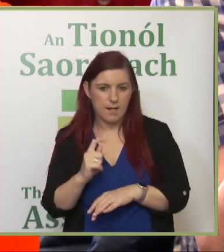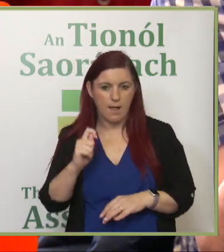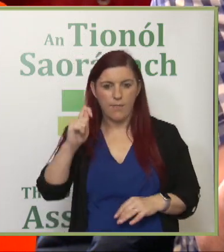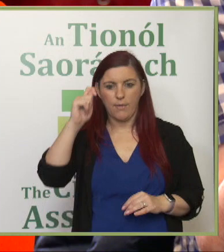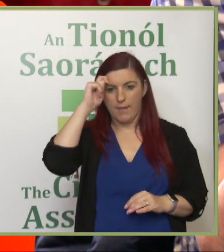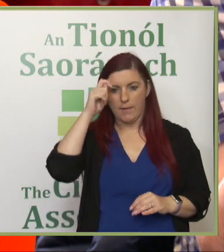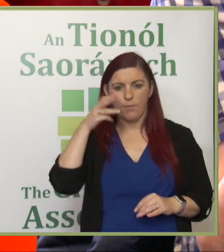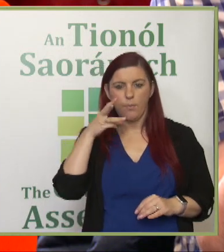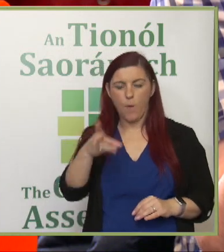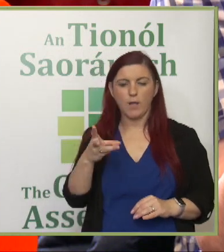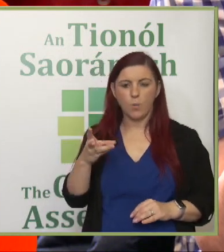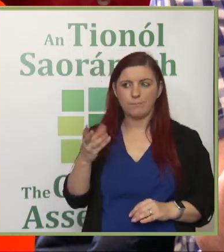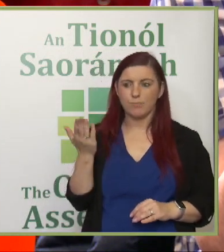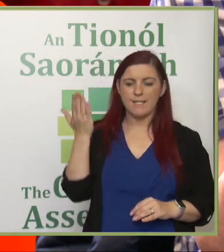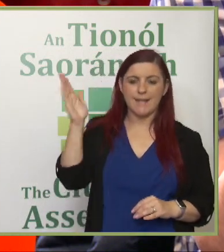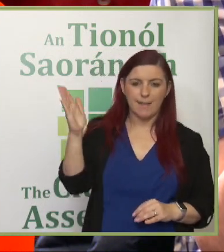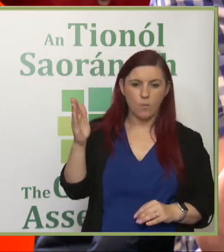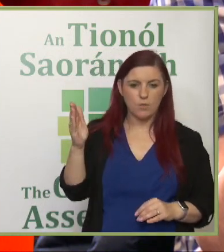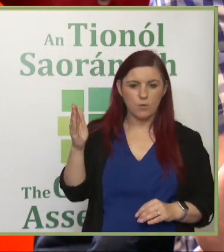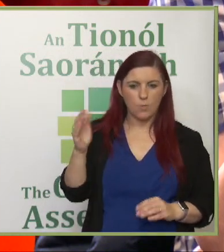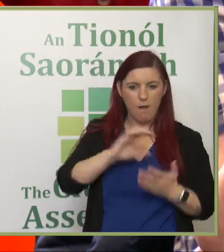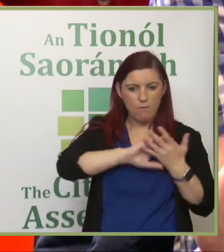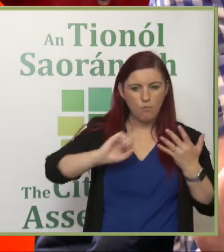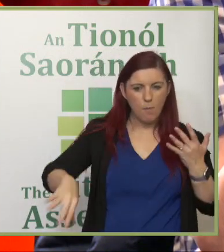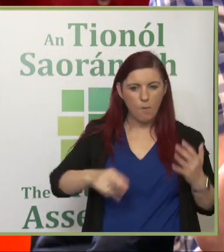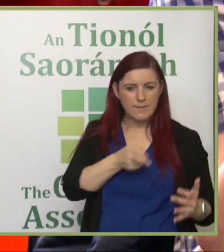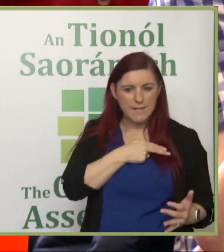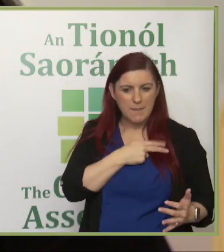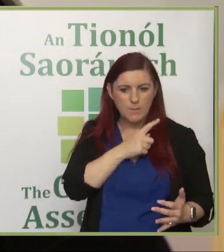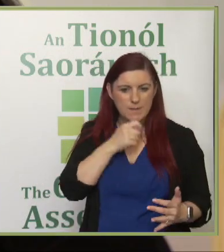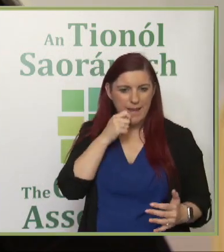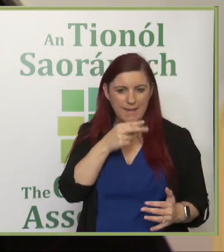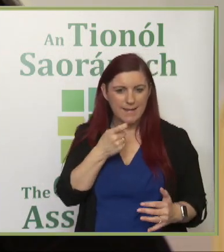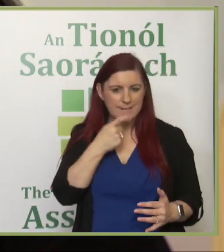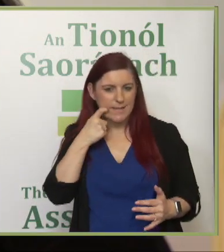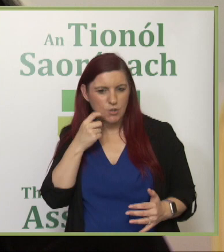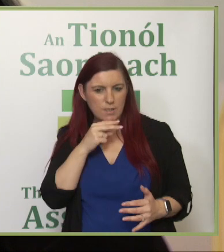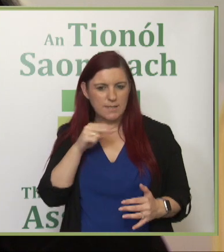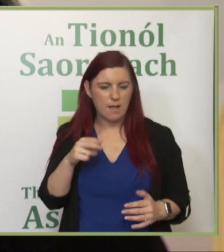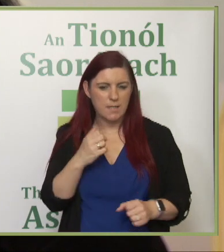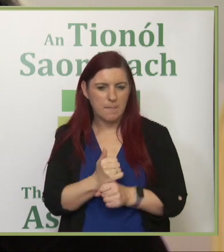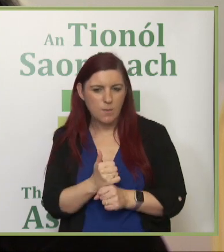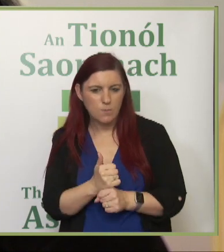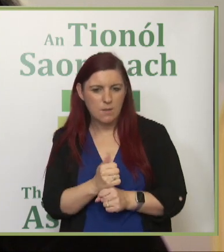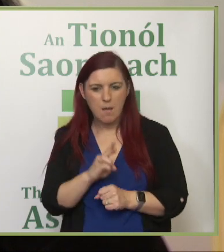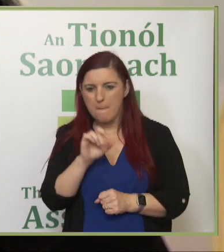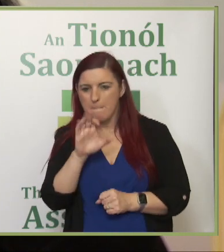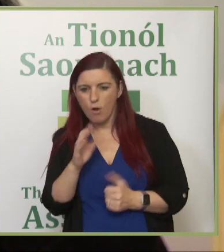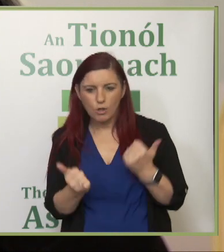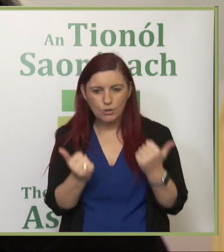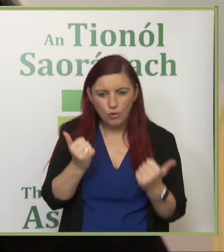break down stigmatism, to show that like addiction is not about moral judgment